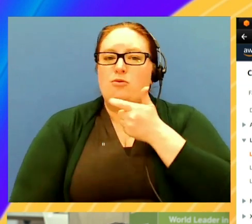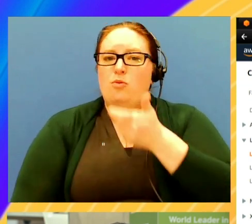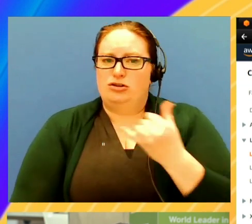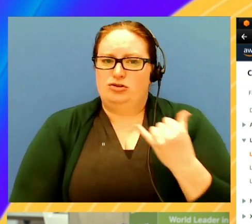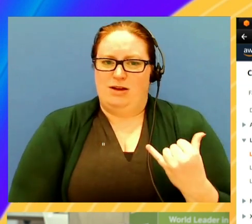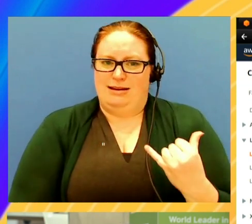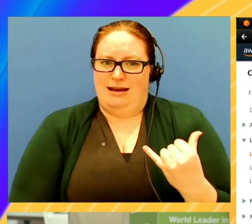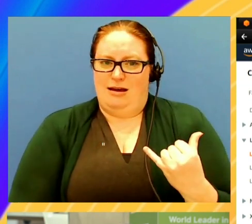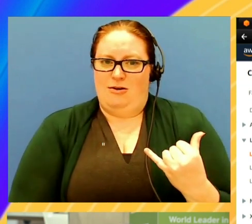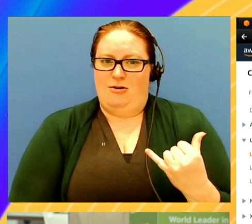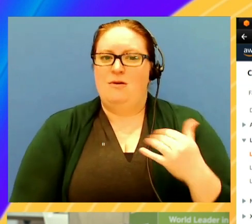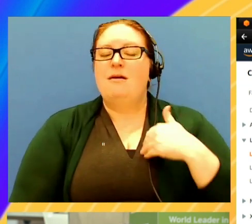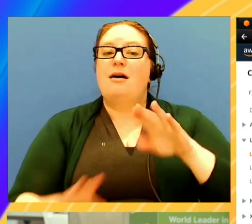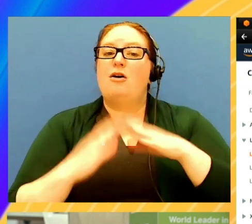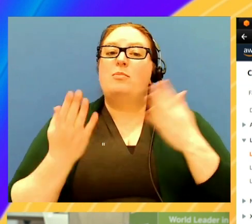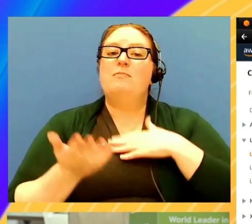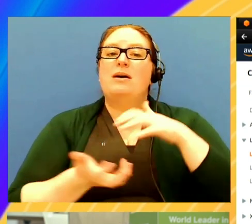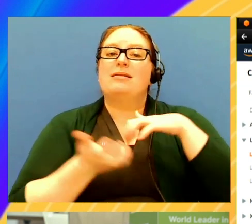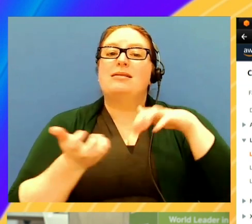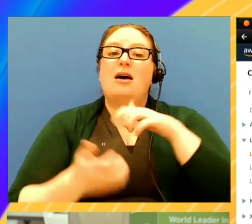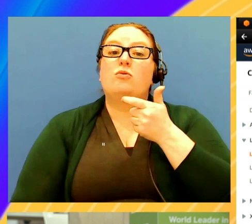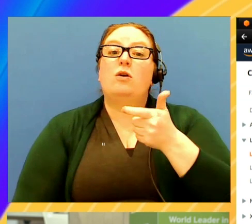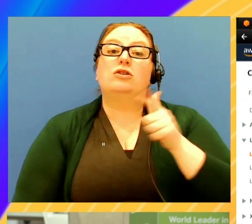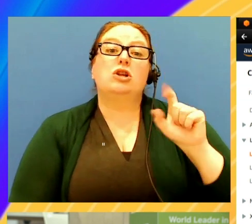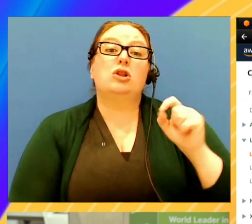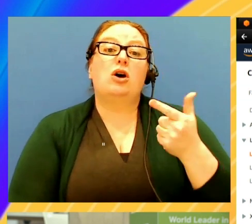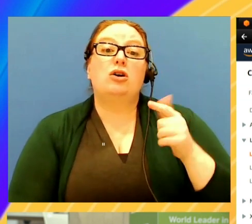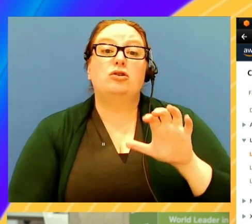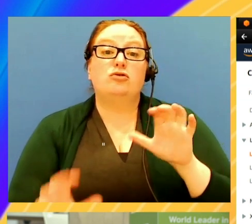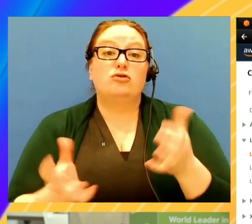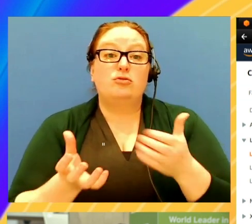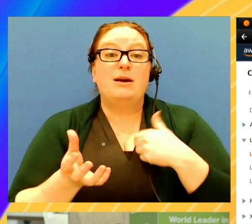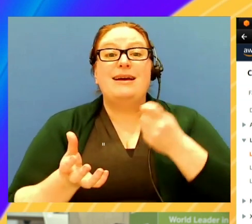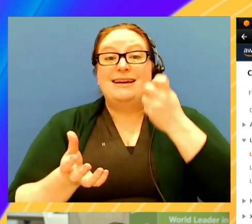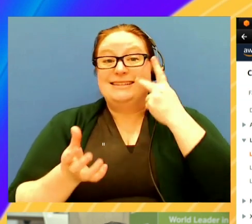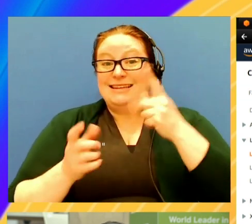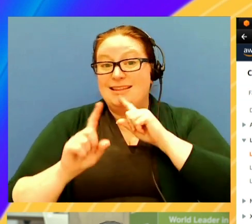So I open up my CloudWatch log group. I can see the command that I just